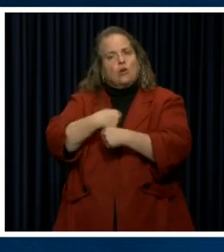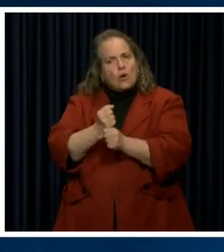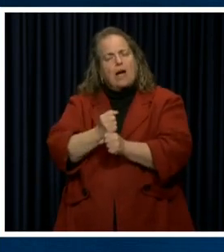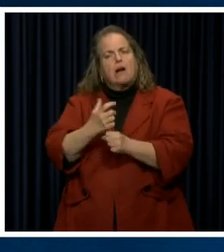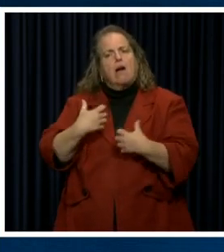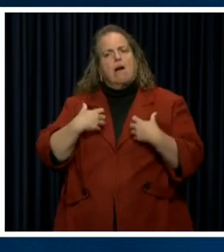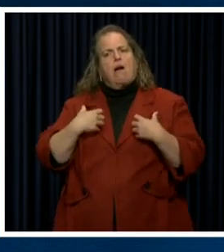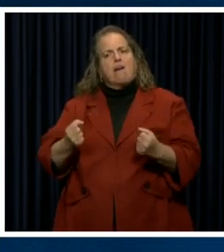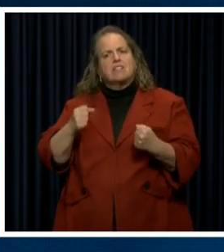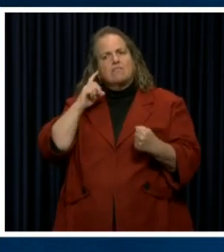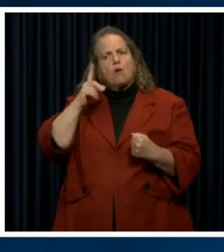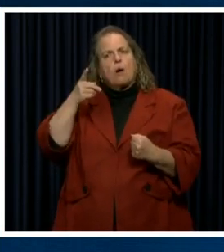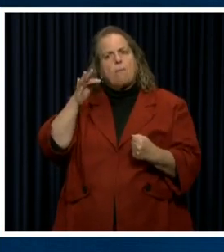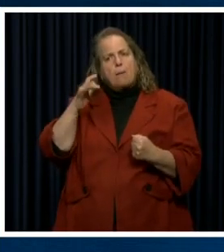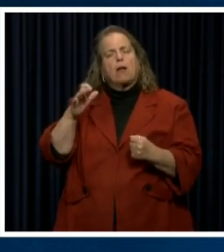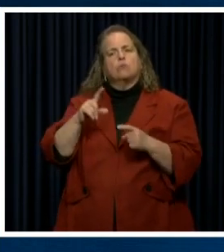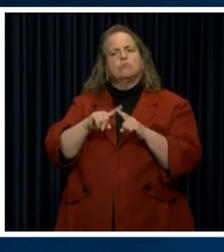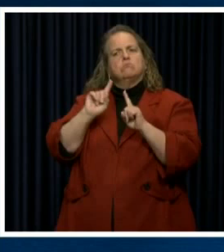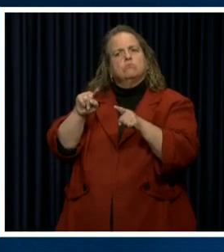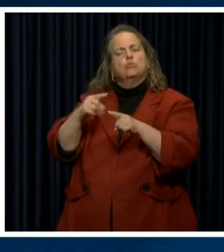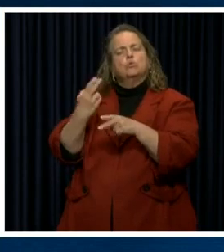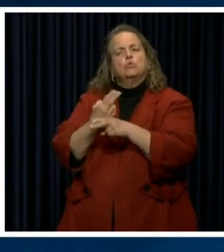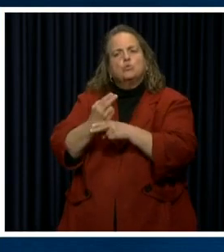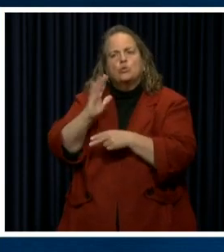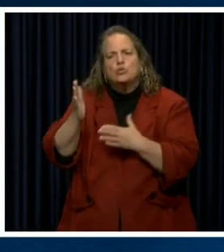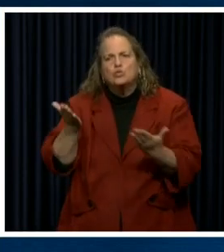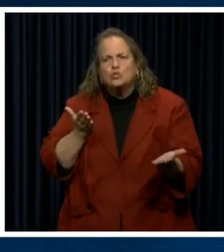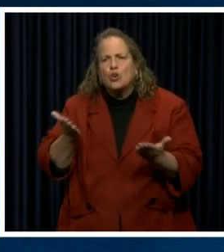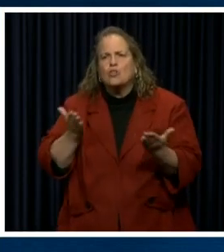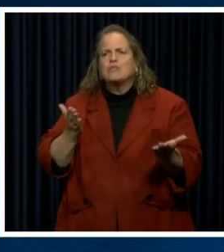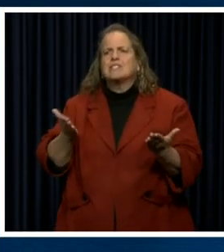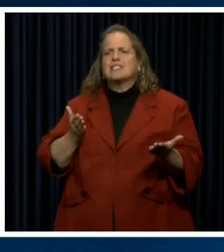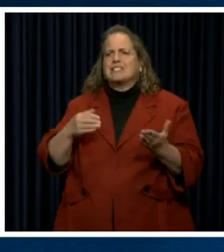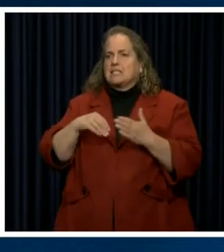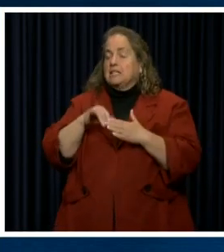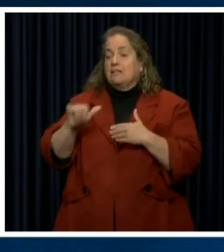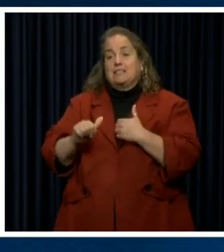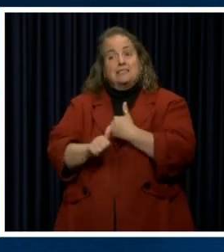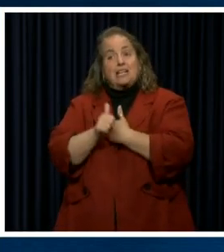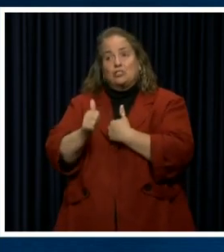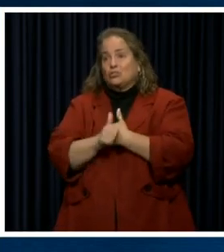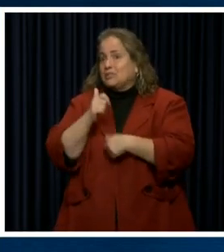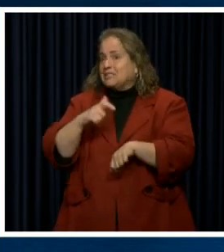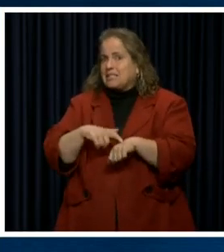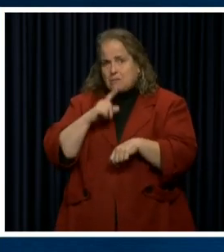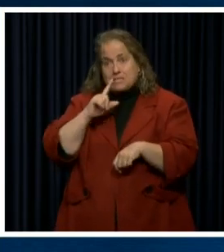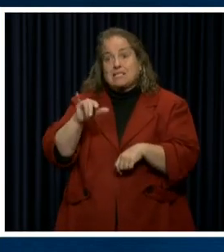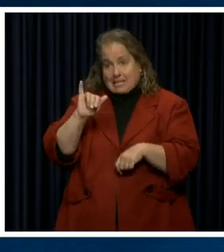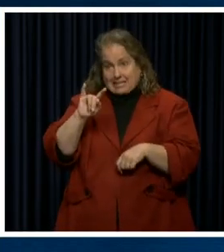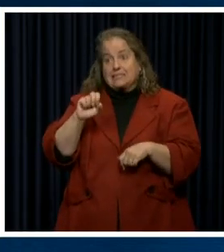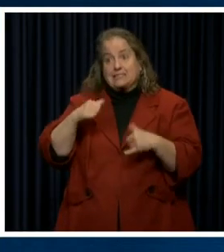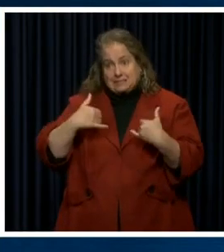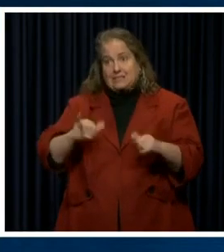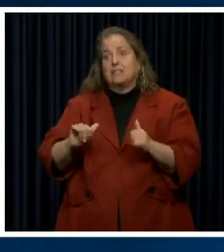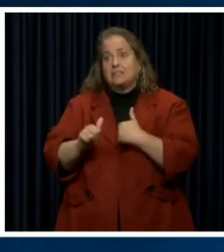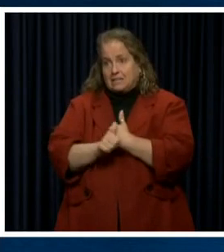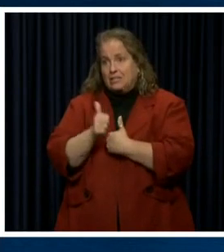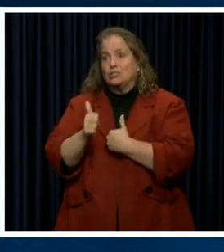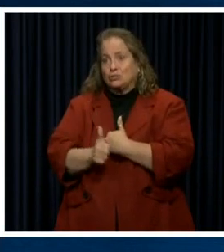public to utilize your services in this dangerous time, because it still is dangerous.